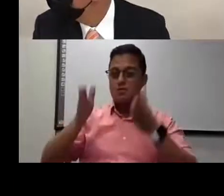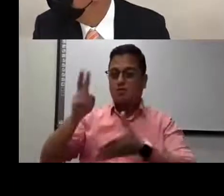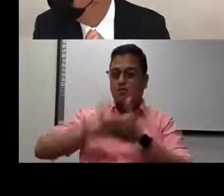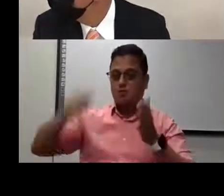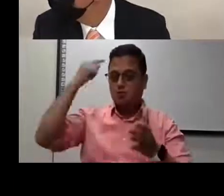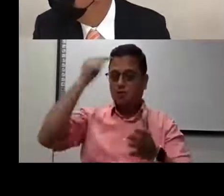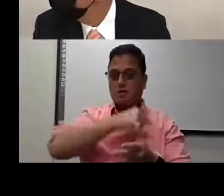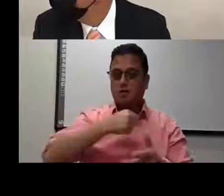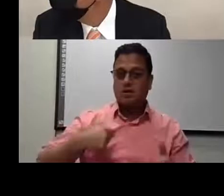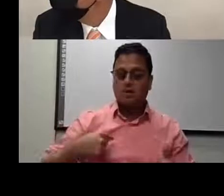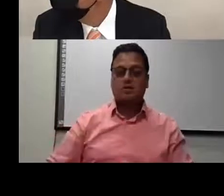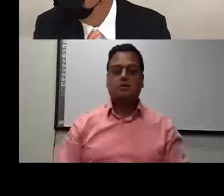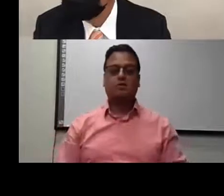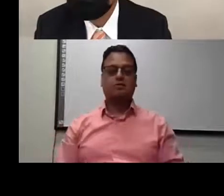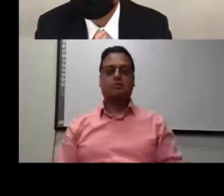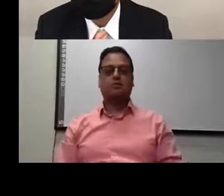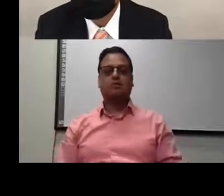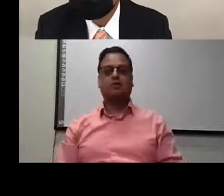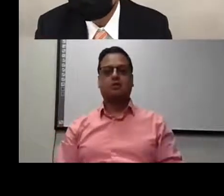resolution?